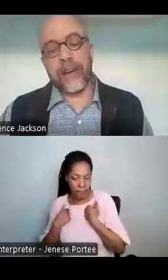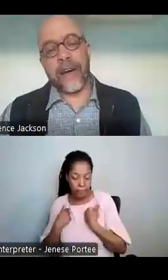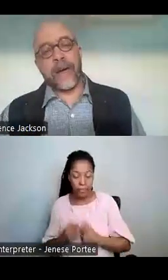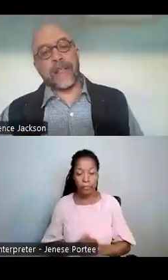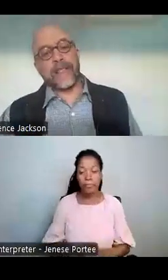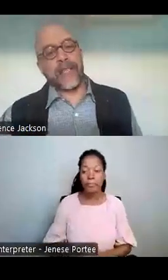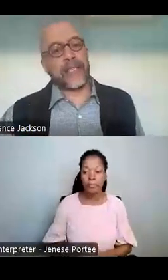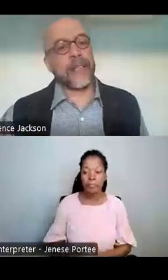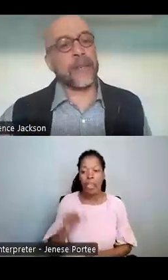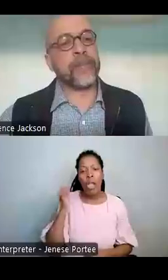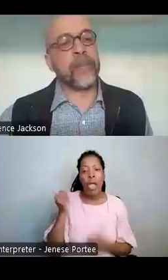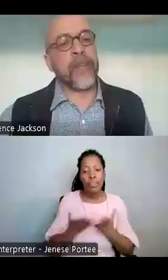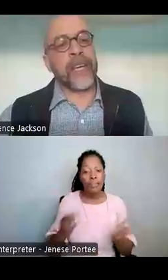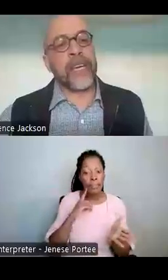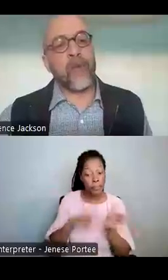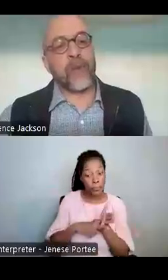think, is that